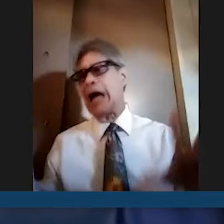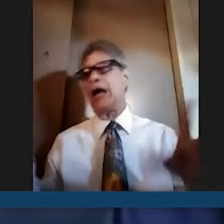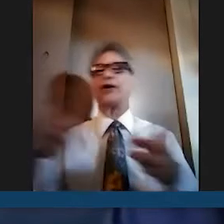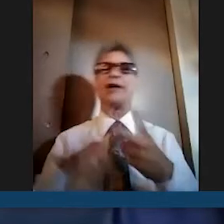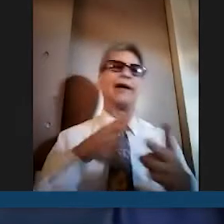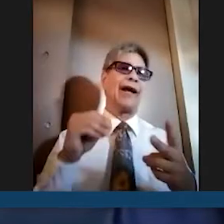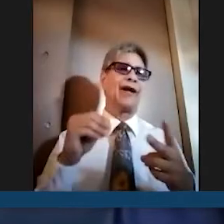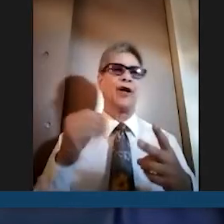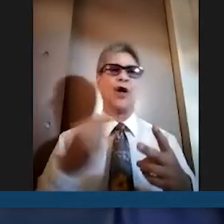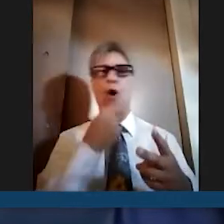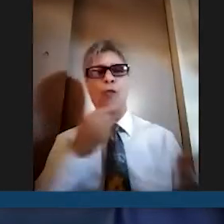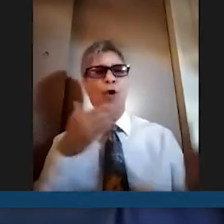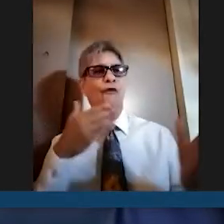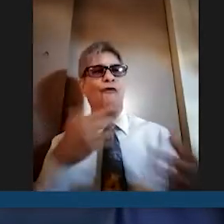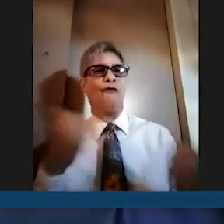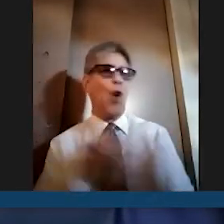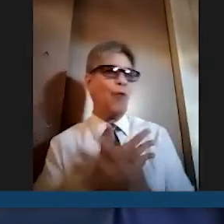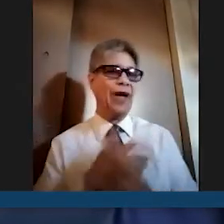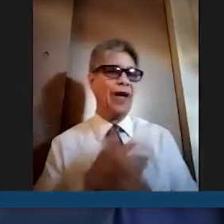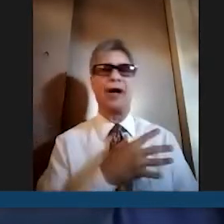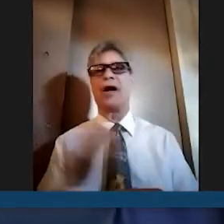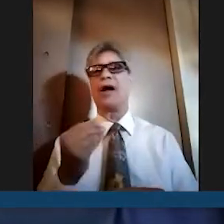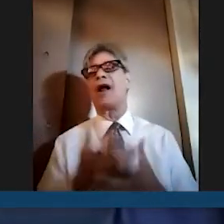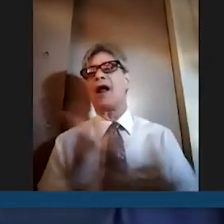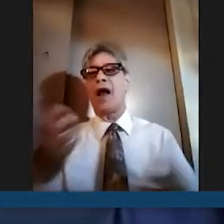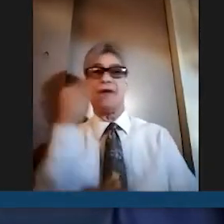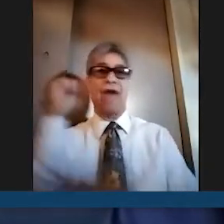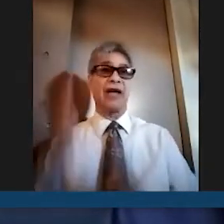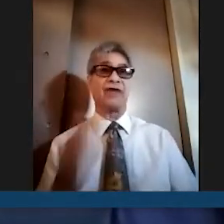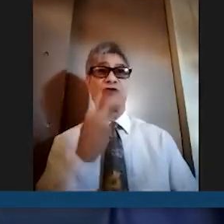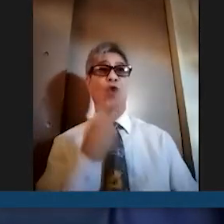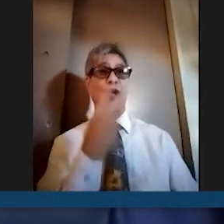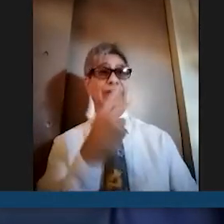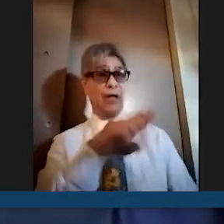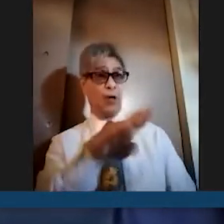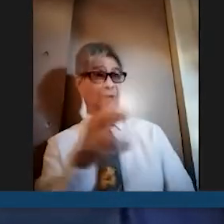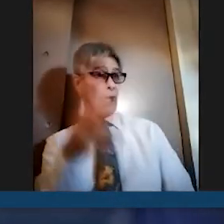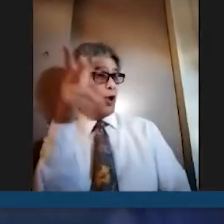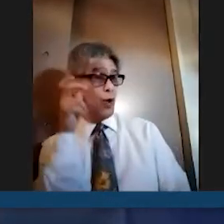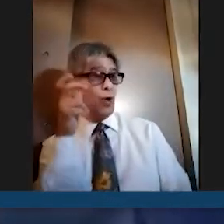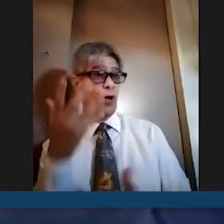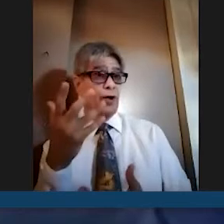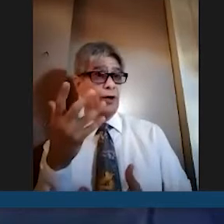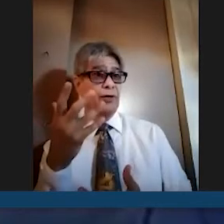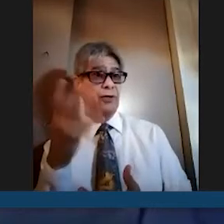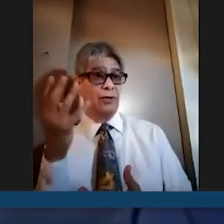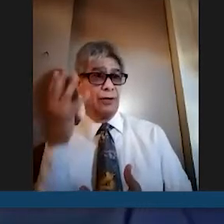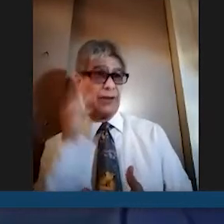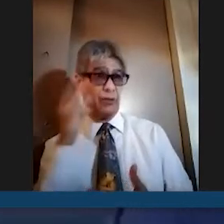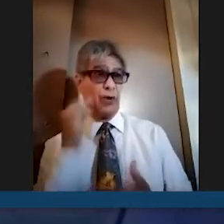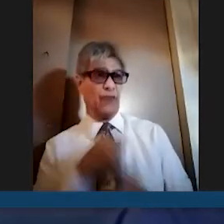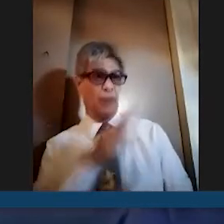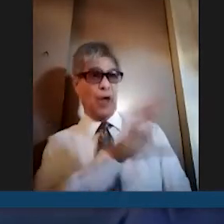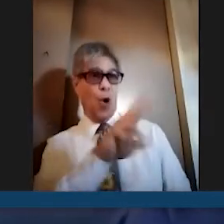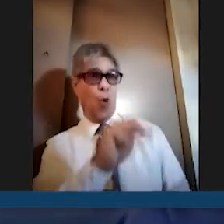homophobia that a lot of activist voices that need to be heard face just from their own community in